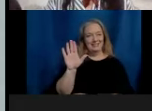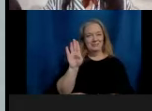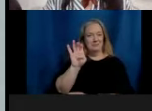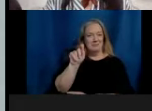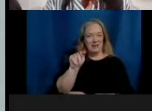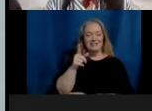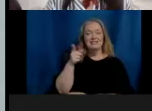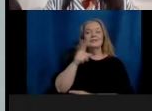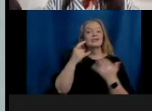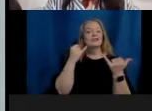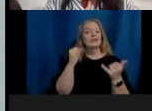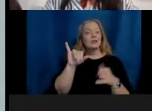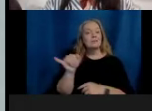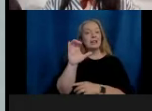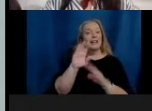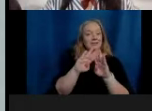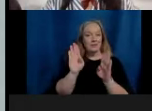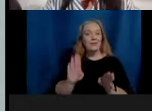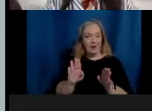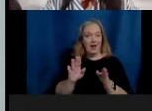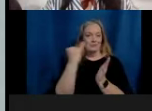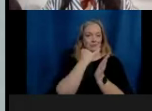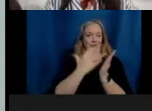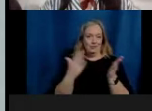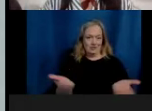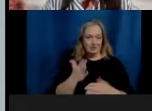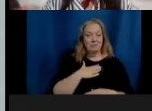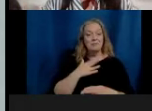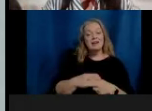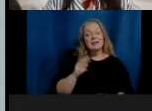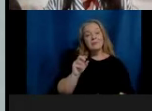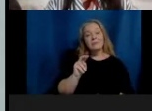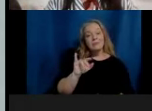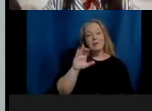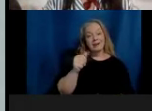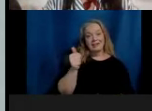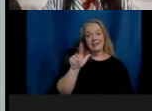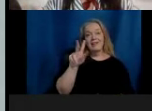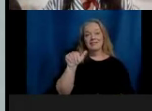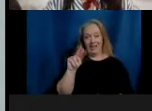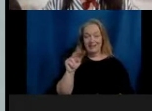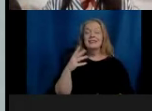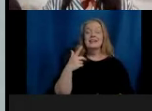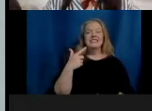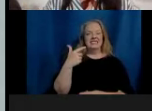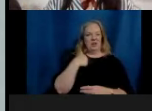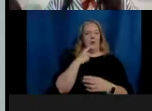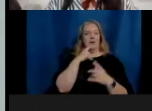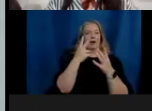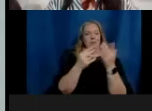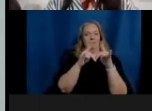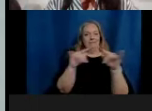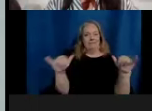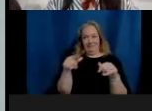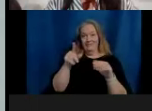James Castle House resident. My name is Monica Galvan, and we are hybrid, so there are some people on Zoom and some people